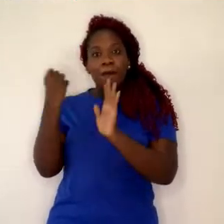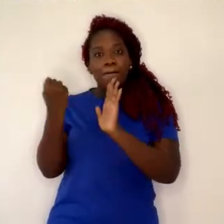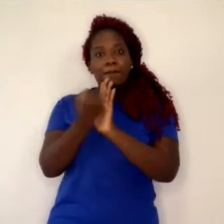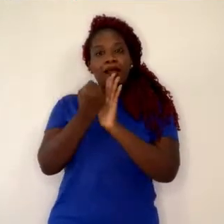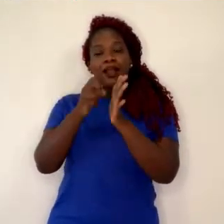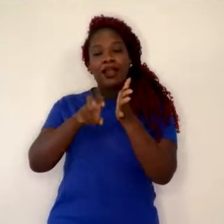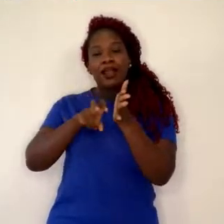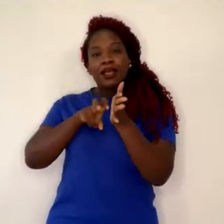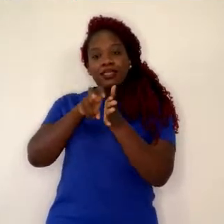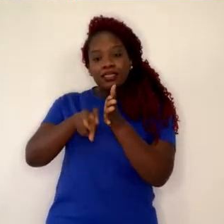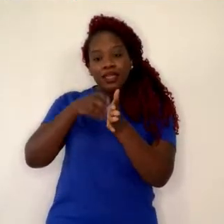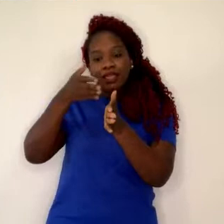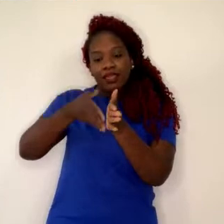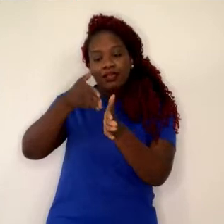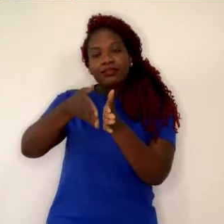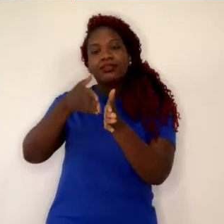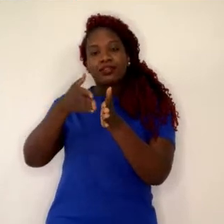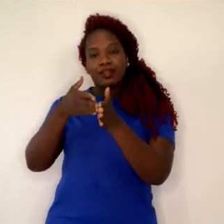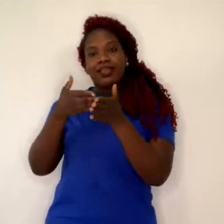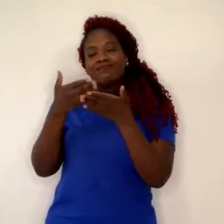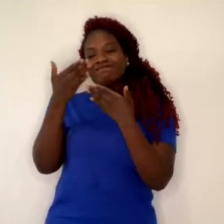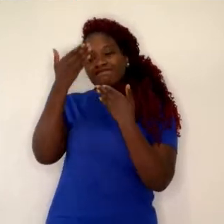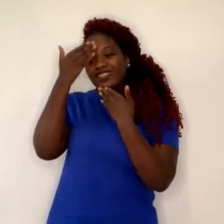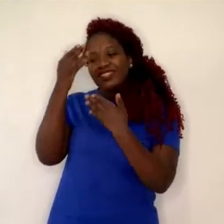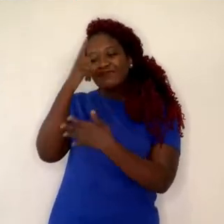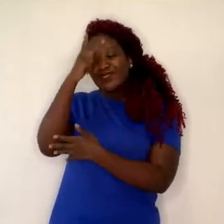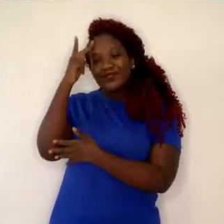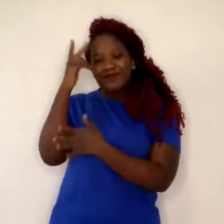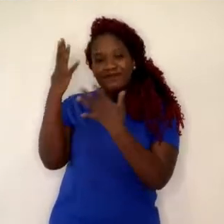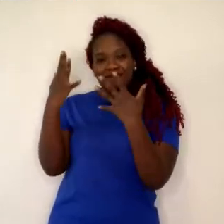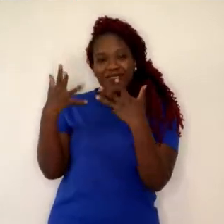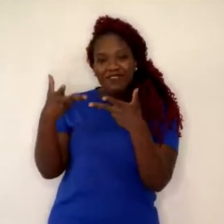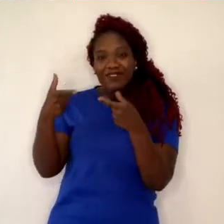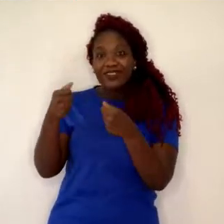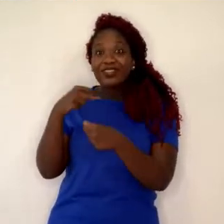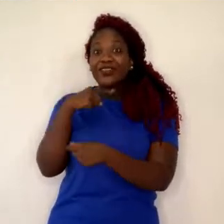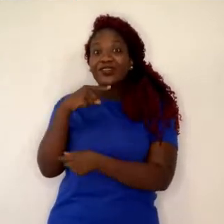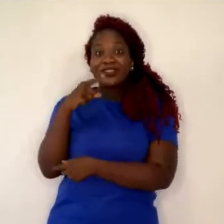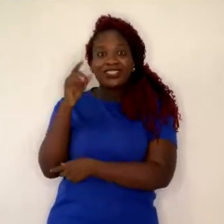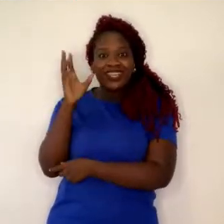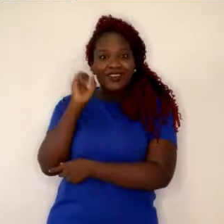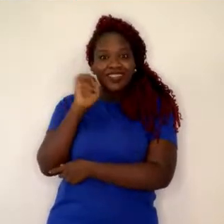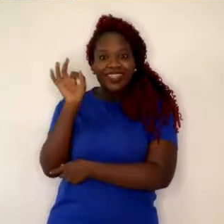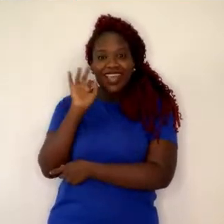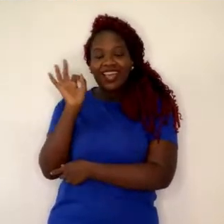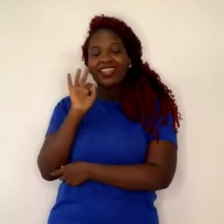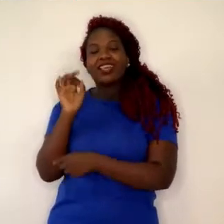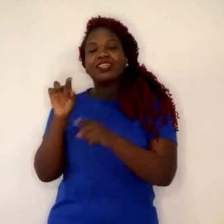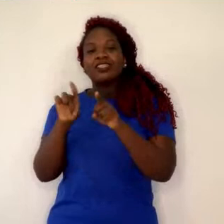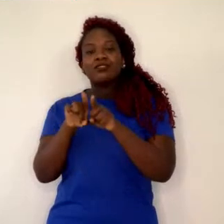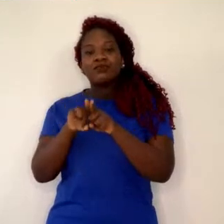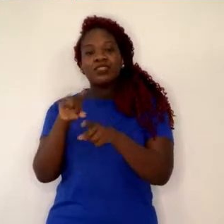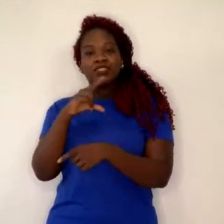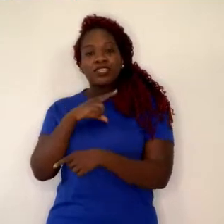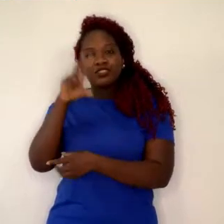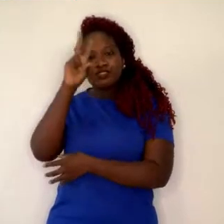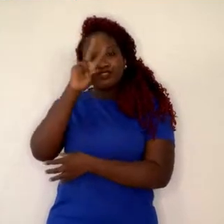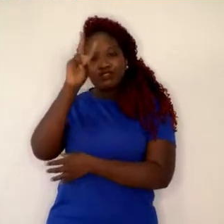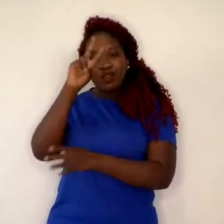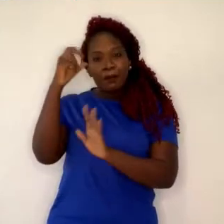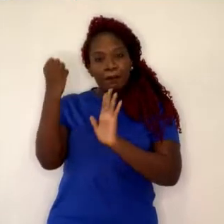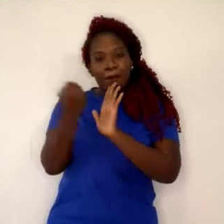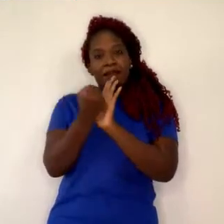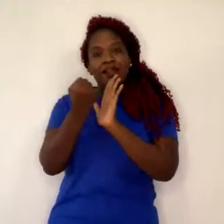over 150 years old, and there is a train that rides above